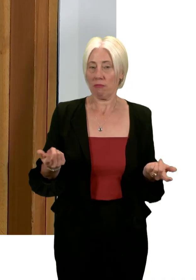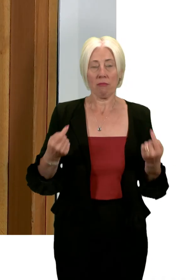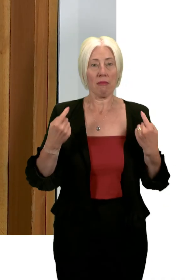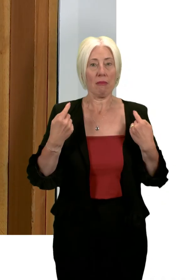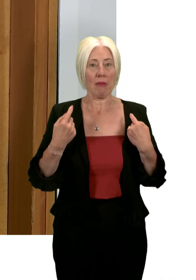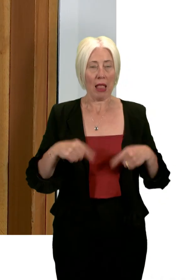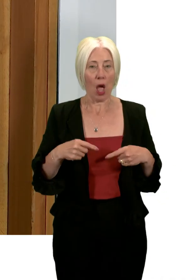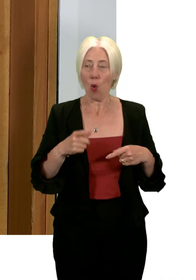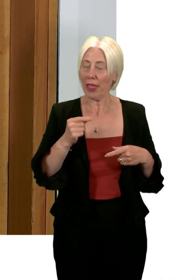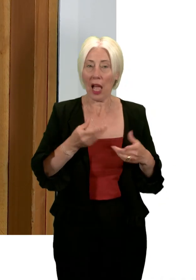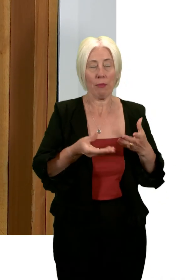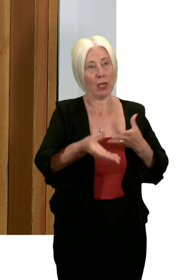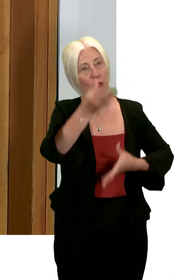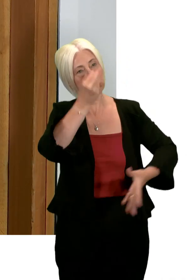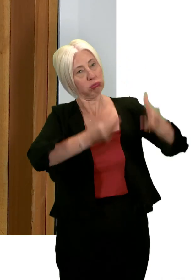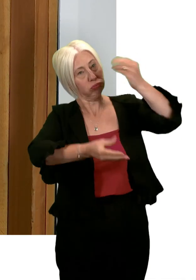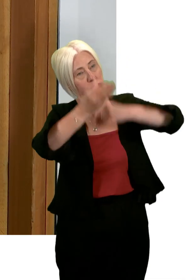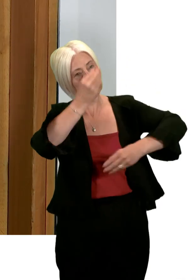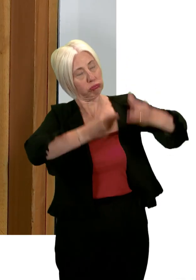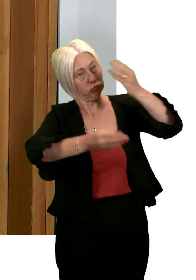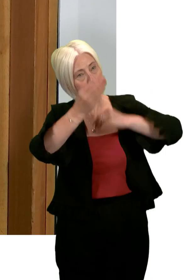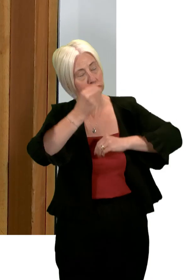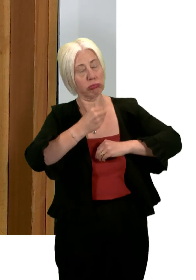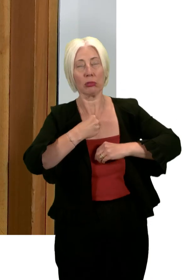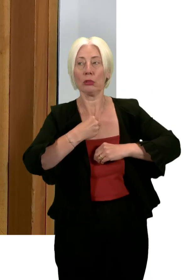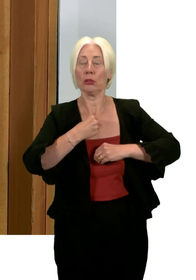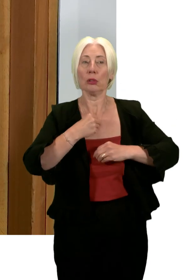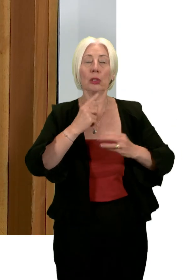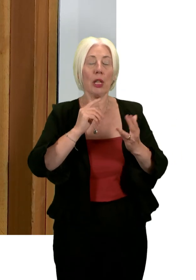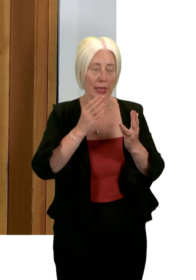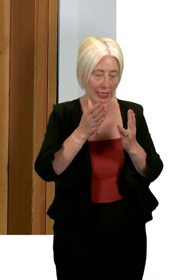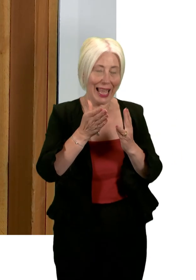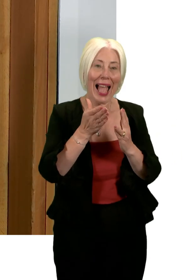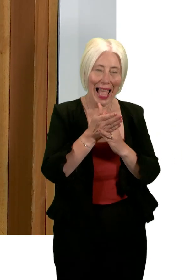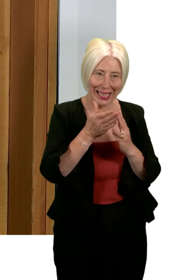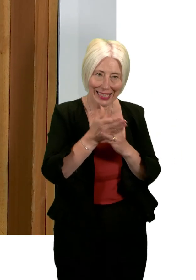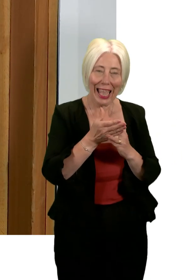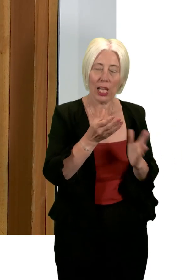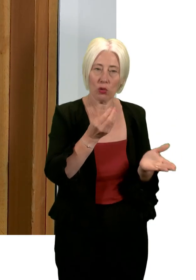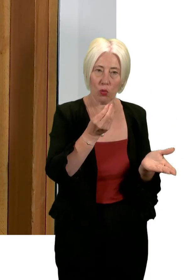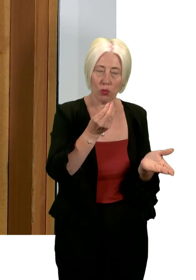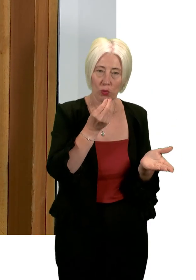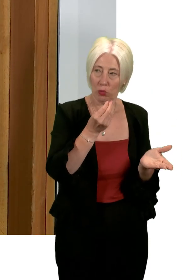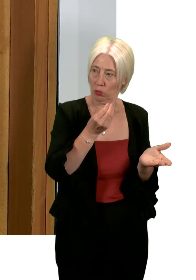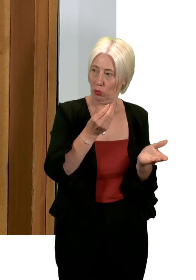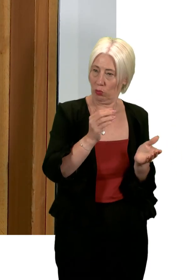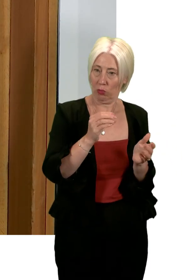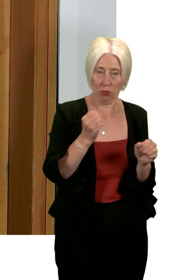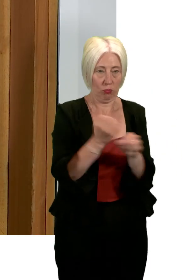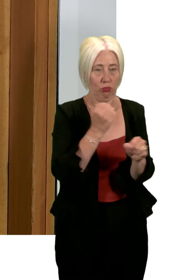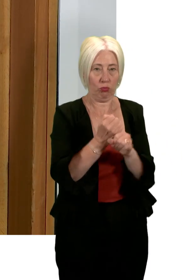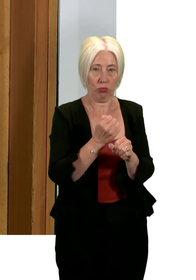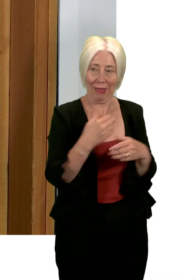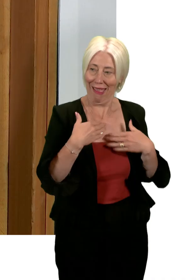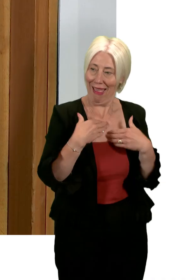become educated, to gain access. We've touched on that, lack of access, to make healthier food